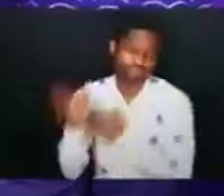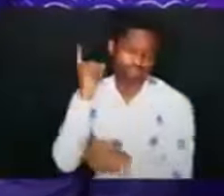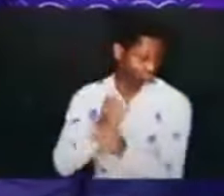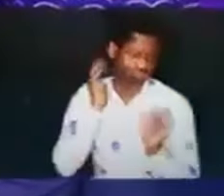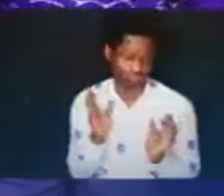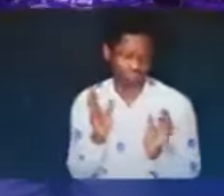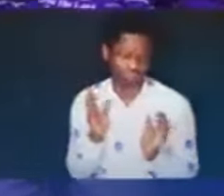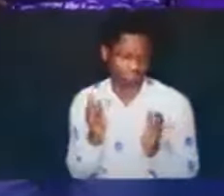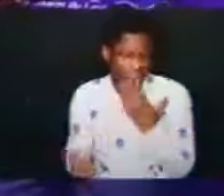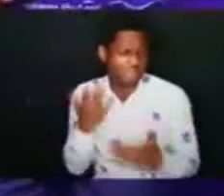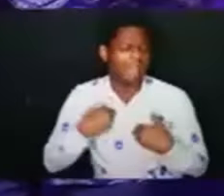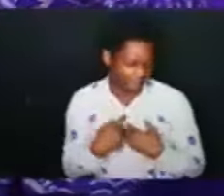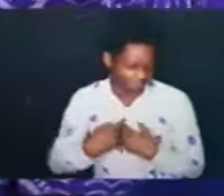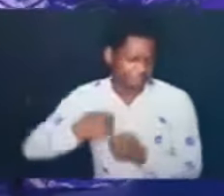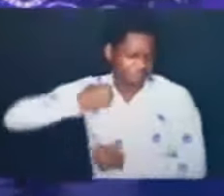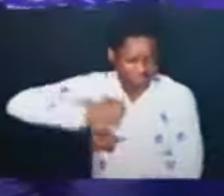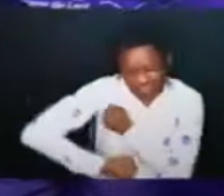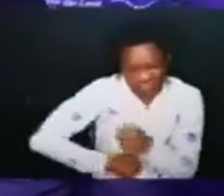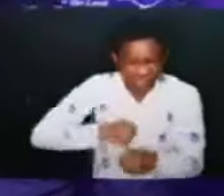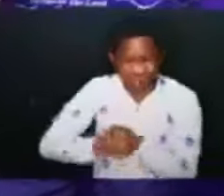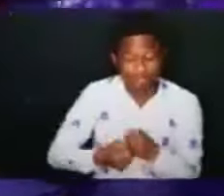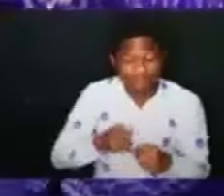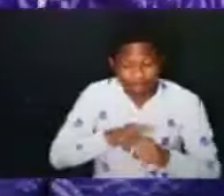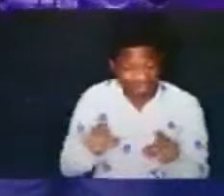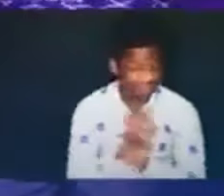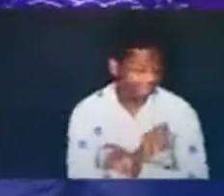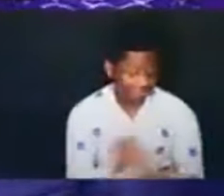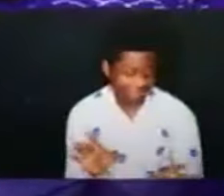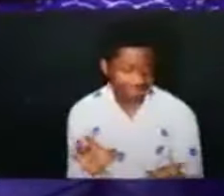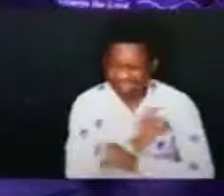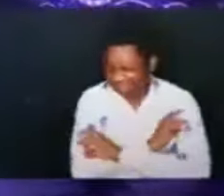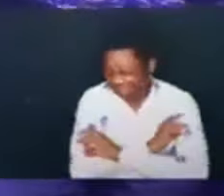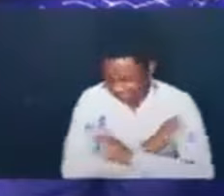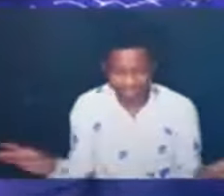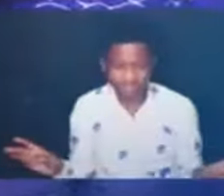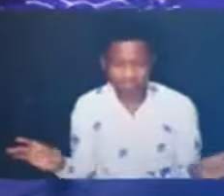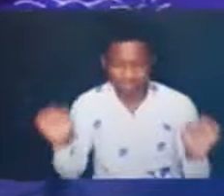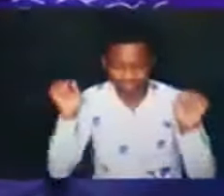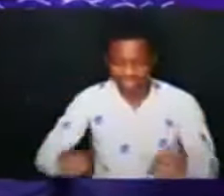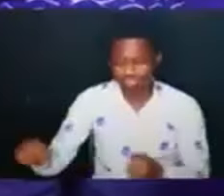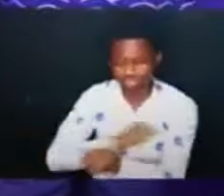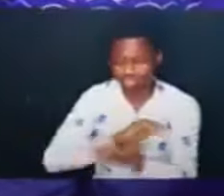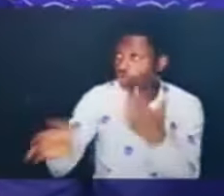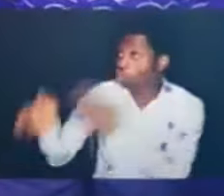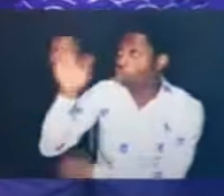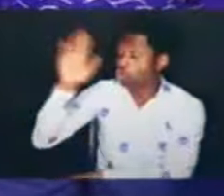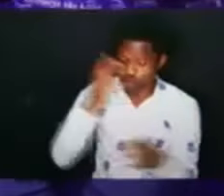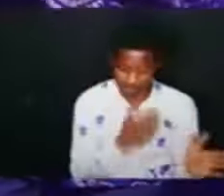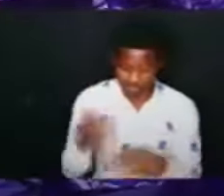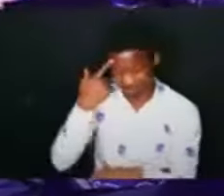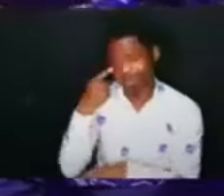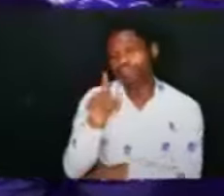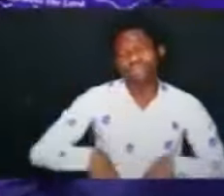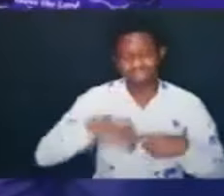going through times. But nothing. Nothing. With what God's purpose for your life. In